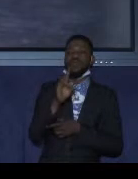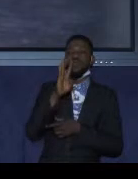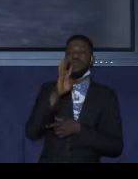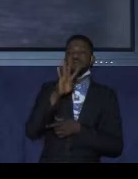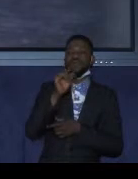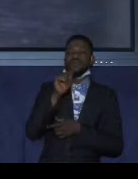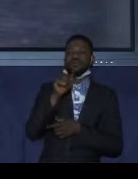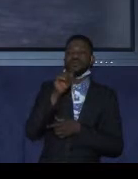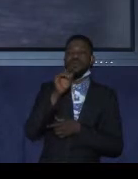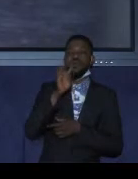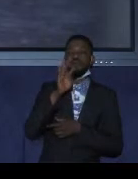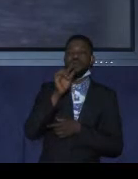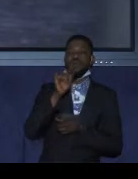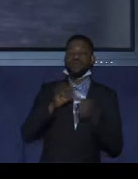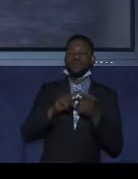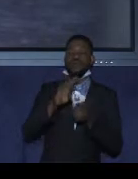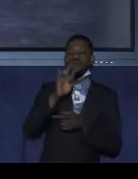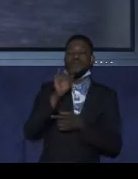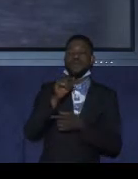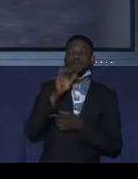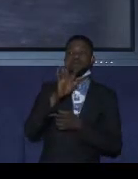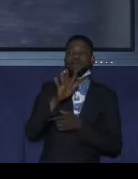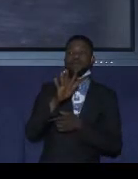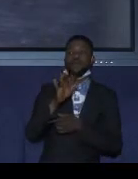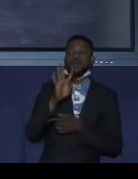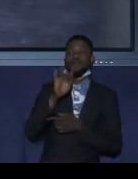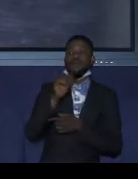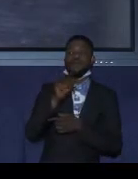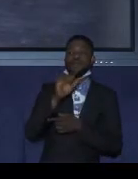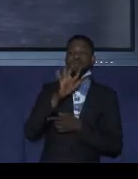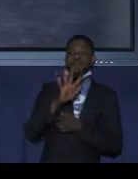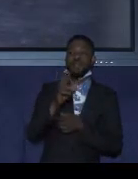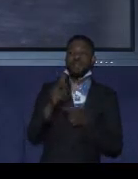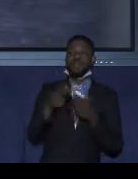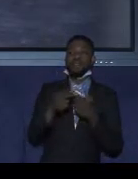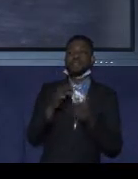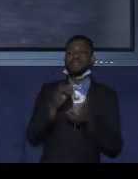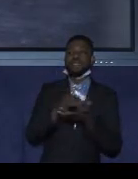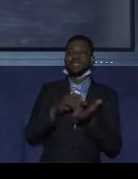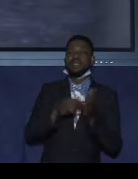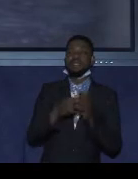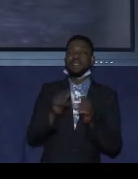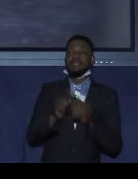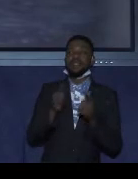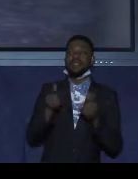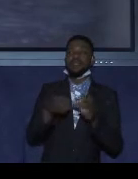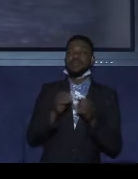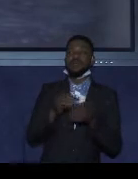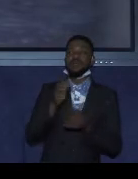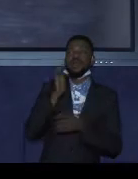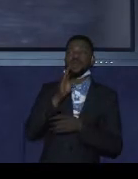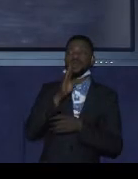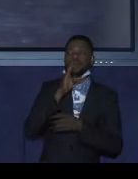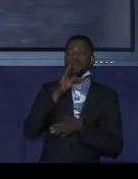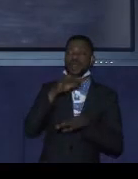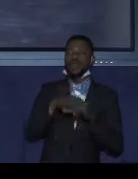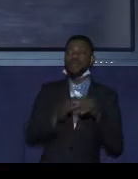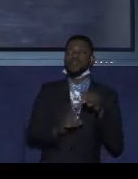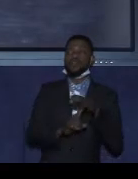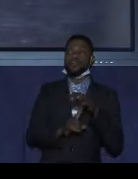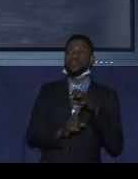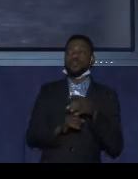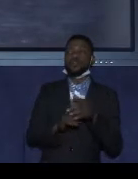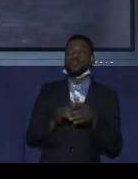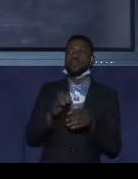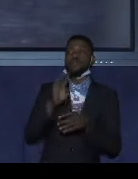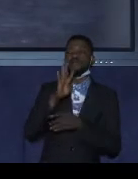the ratio 1 to 4.5. So I'll have to increase this one in the ratio 1 to 1.5, 4.5. And that means the bigger number will be on top. So it's like saying